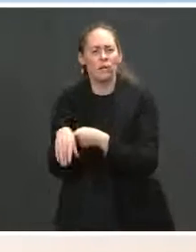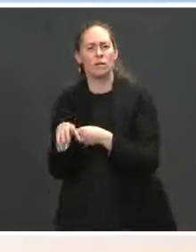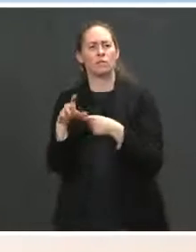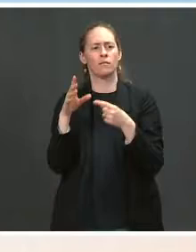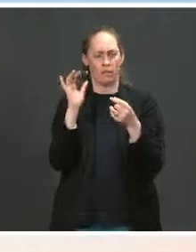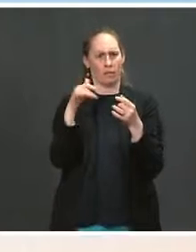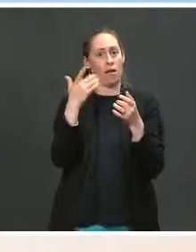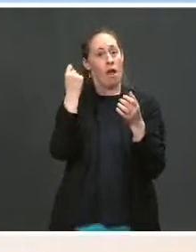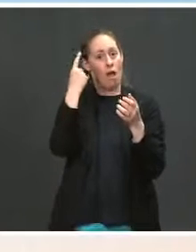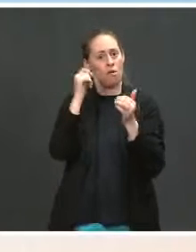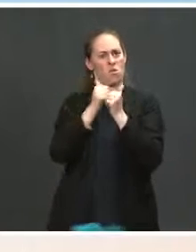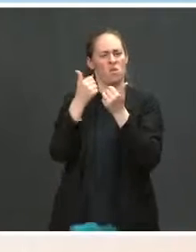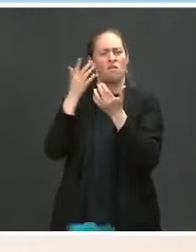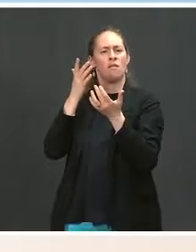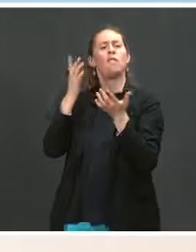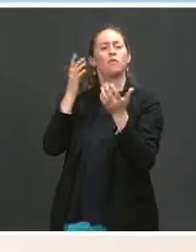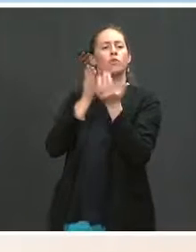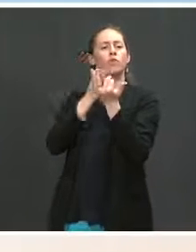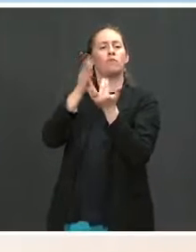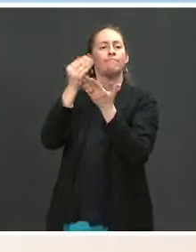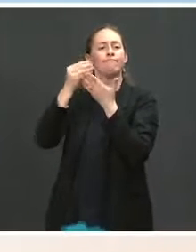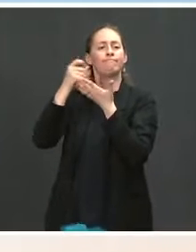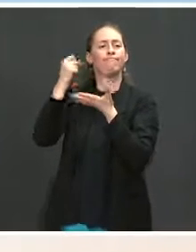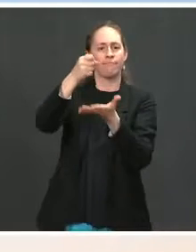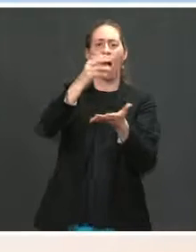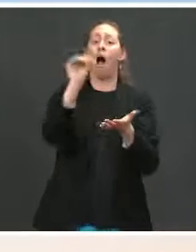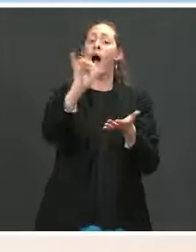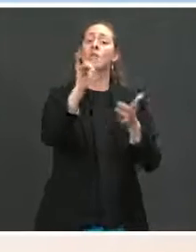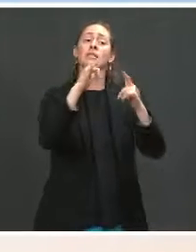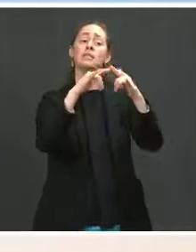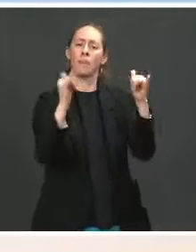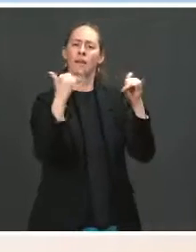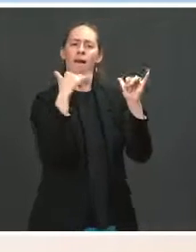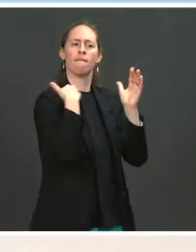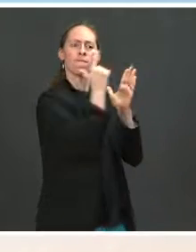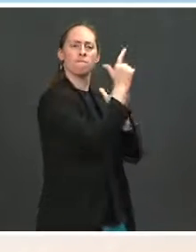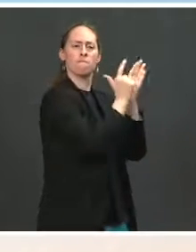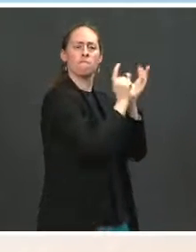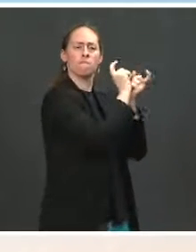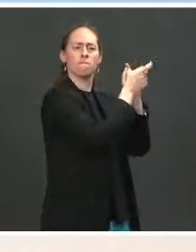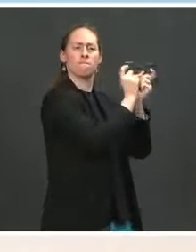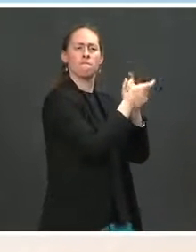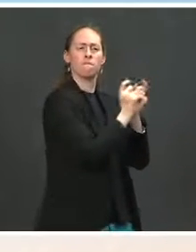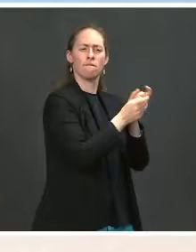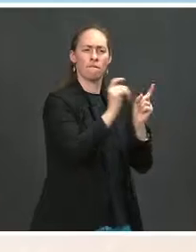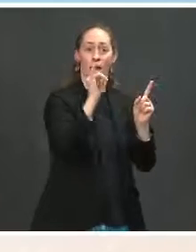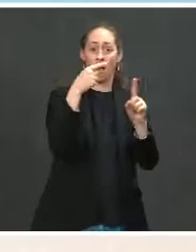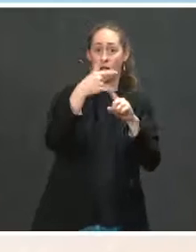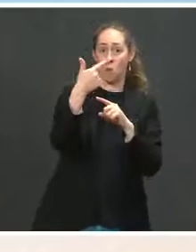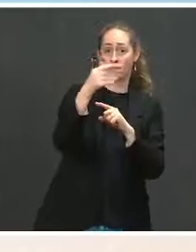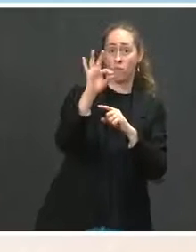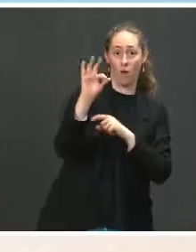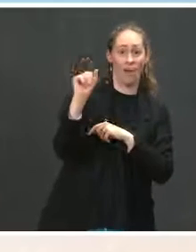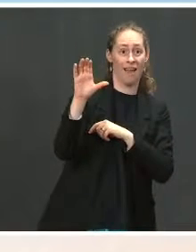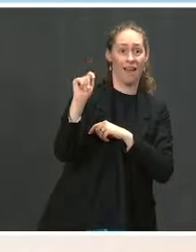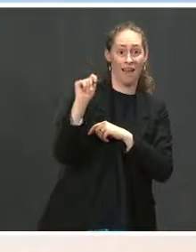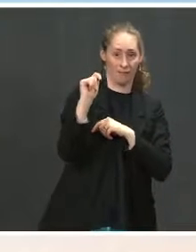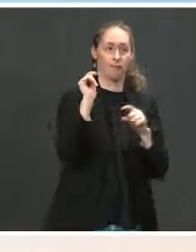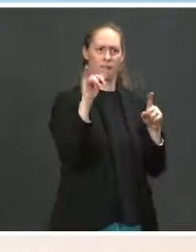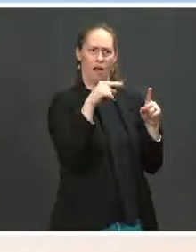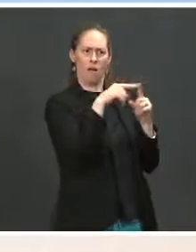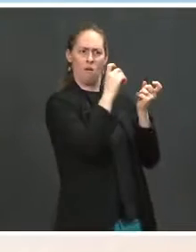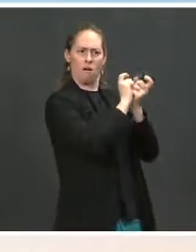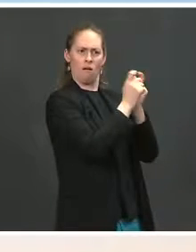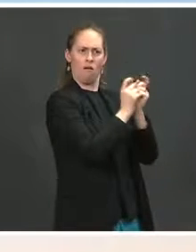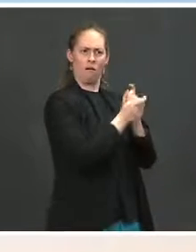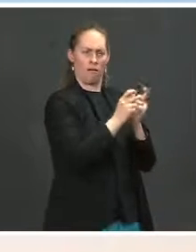reforms that the president feels need to be put in place. And the George Floyd Act certainly has a number of those reforms and steps